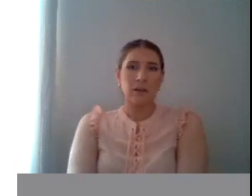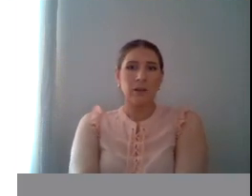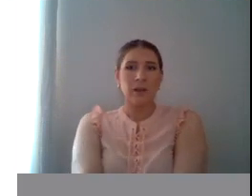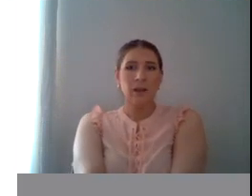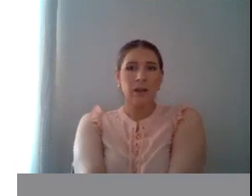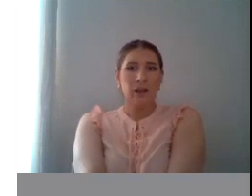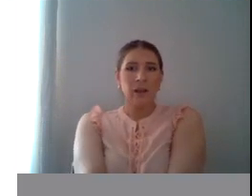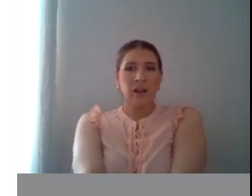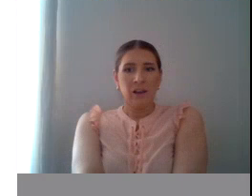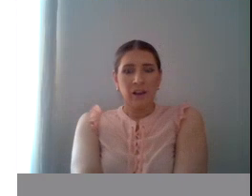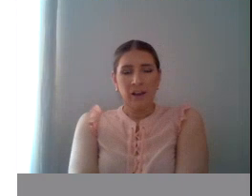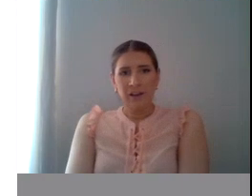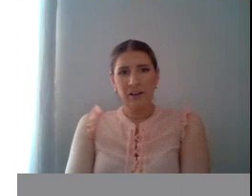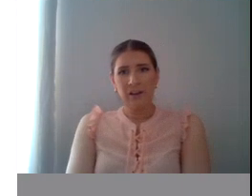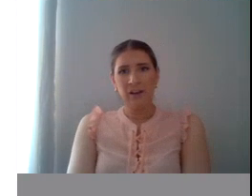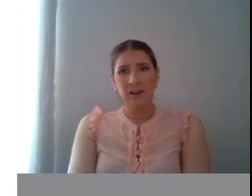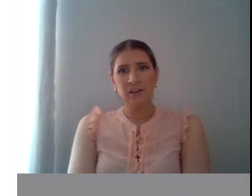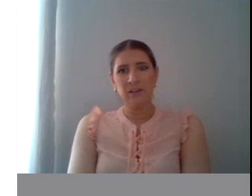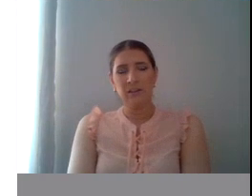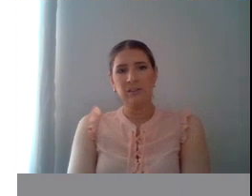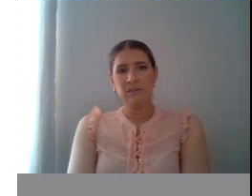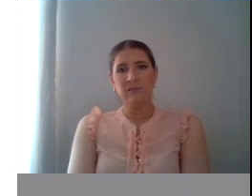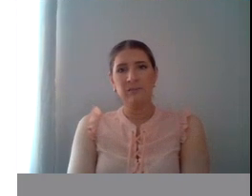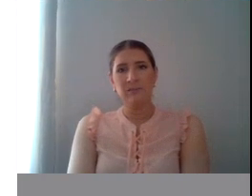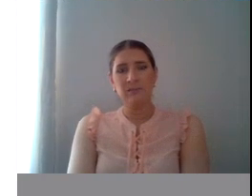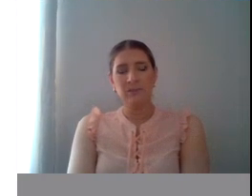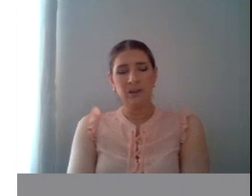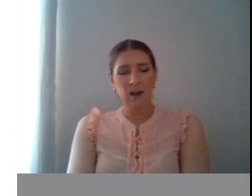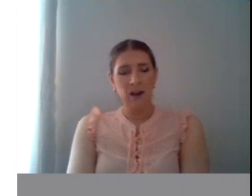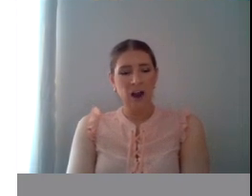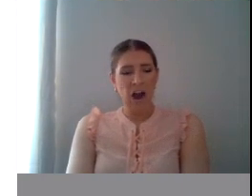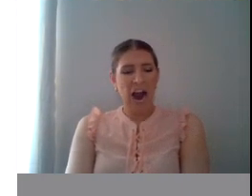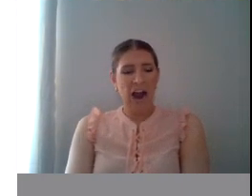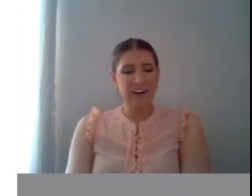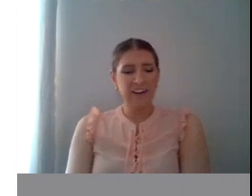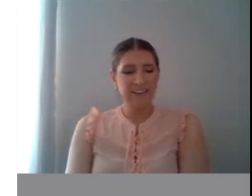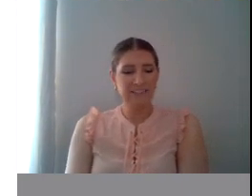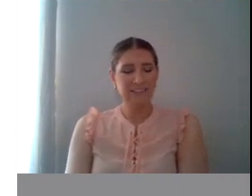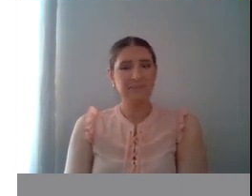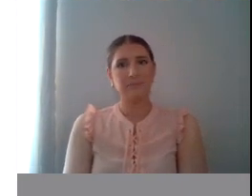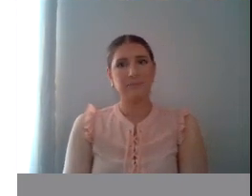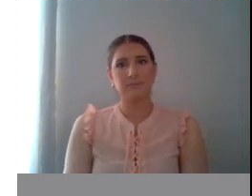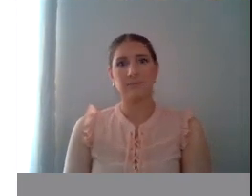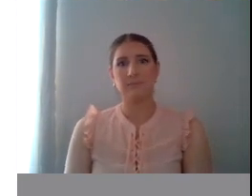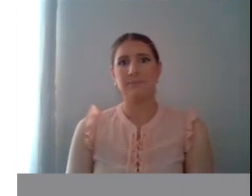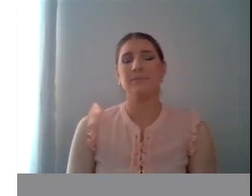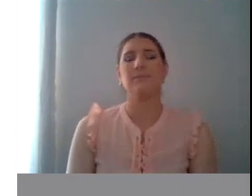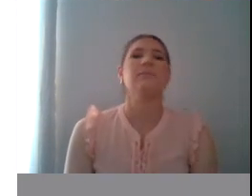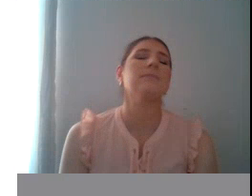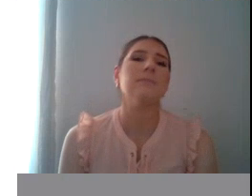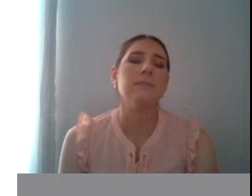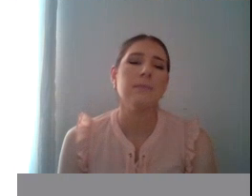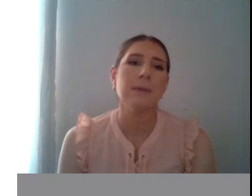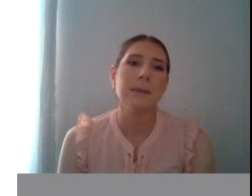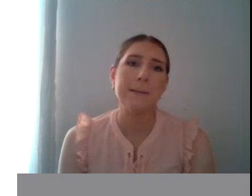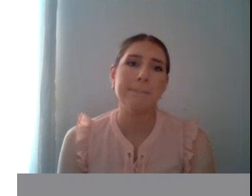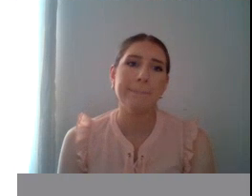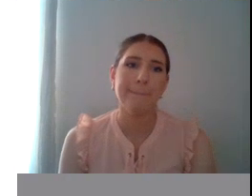are concerned not only about their own health, but also the health of their baby. And one of the quote, which is mentioned here